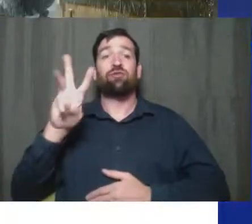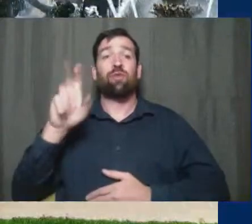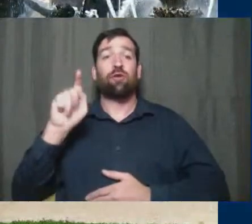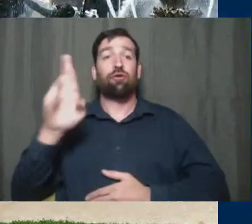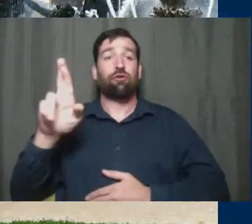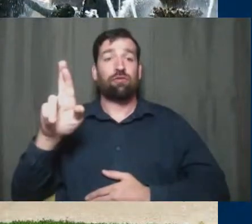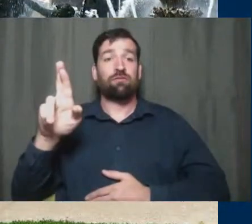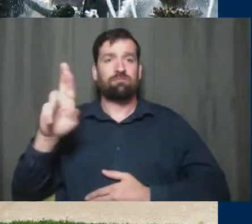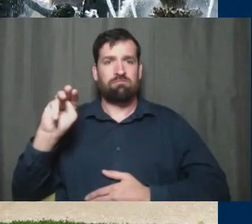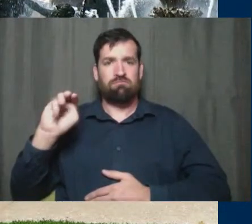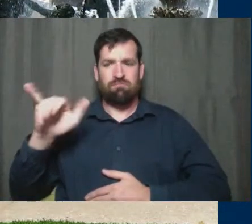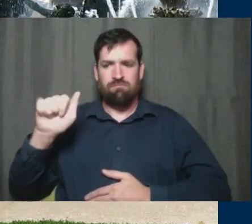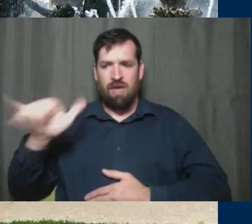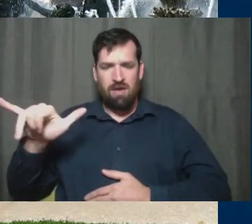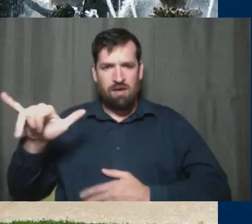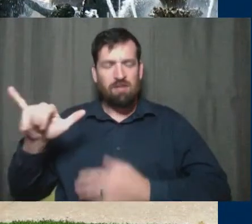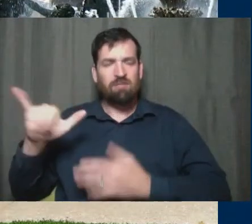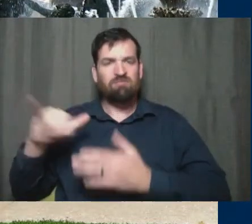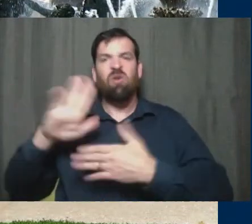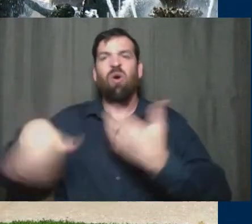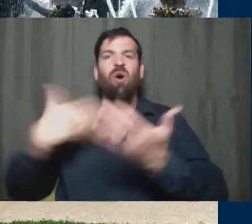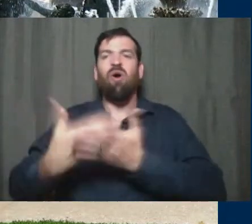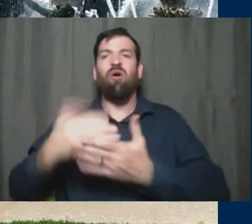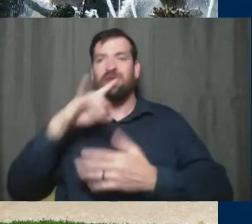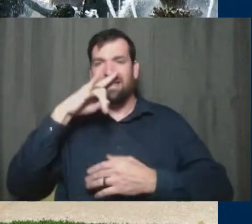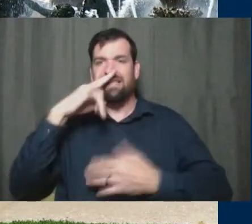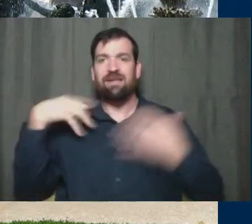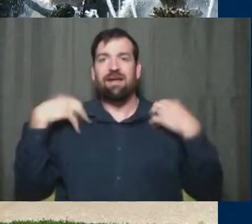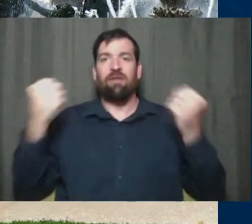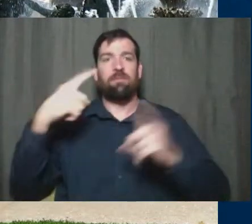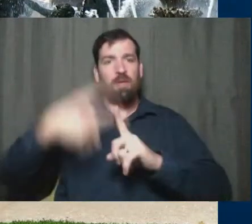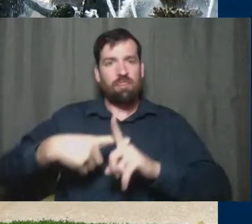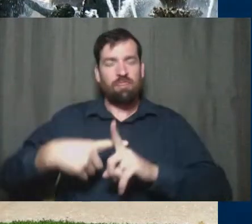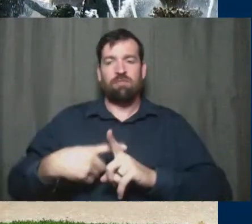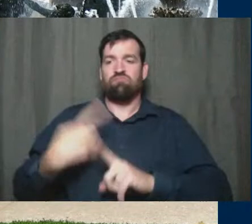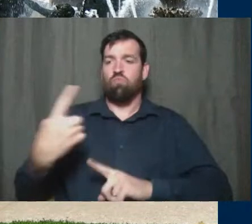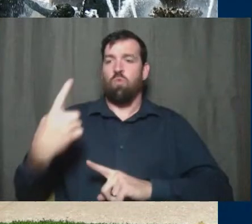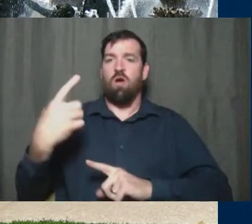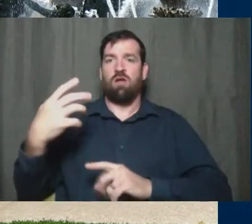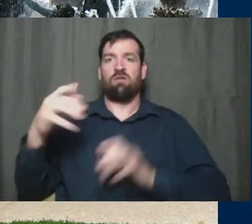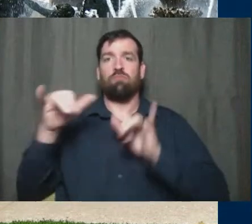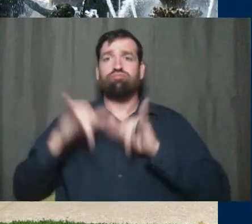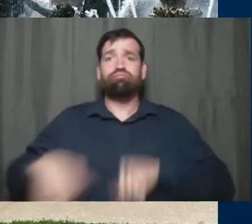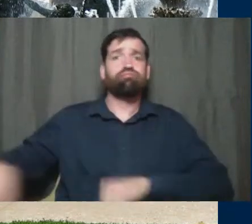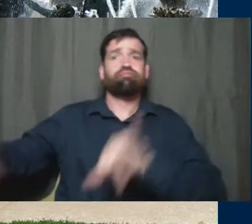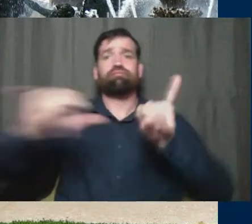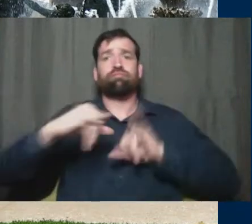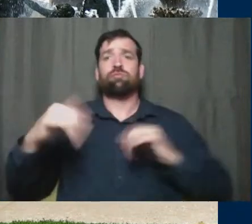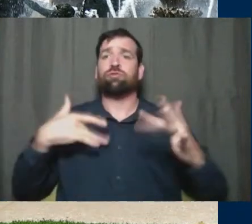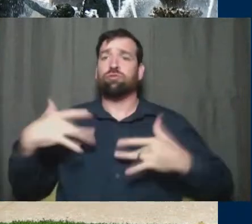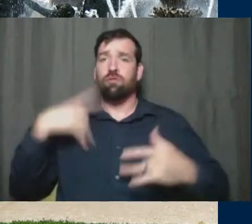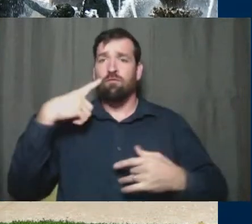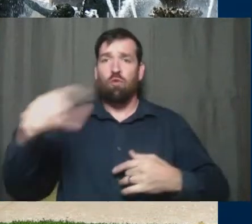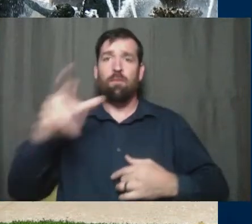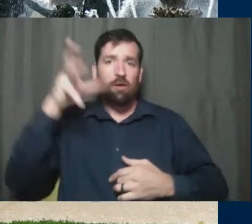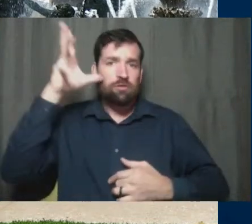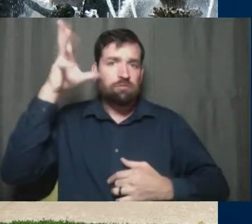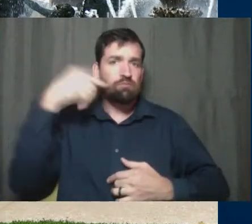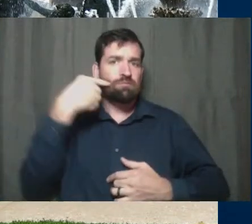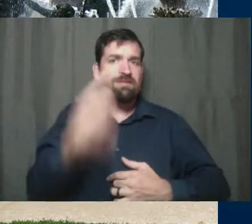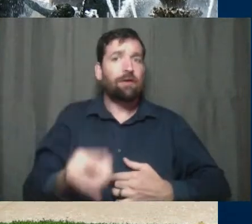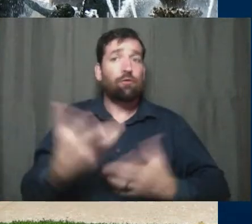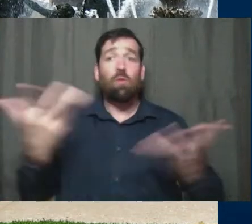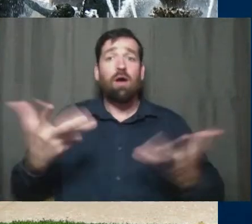May marks All Kids Healthy Month. A recent poll reveals the one universal concern for parents. We'll tell you what it is and how to